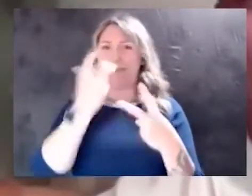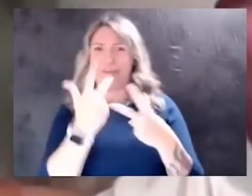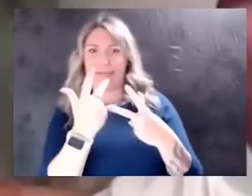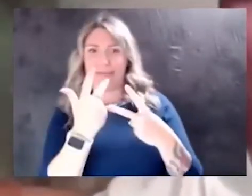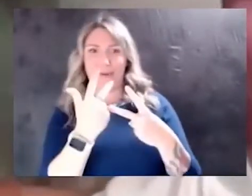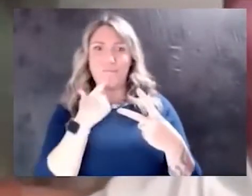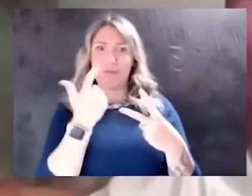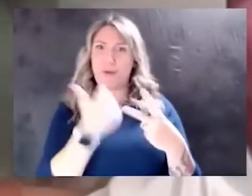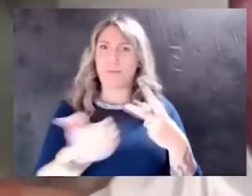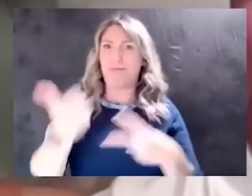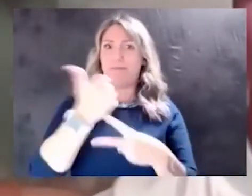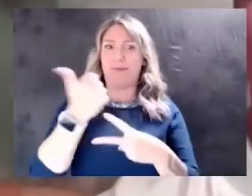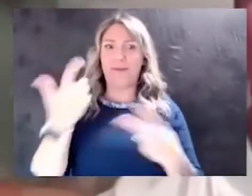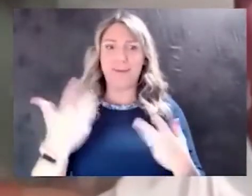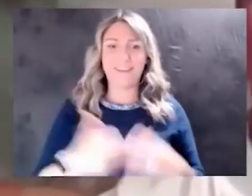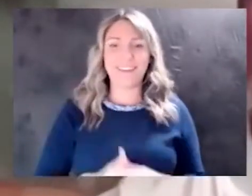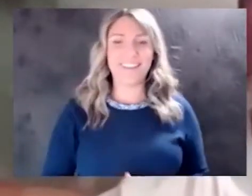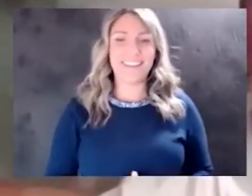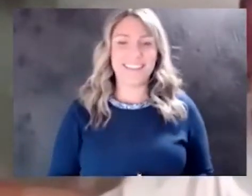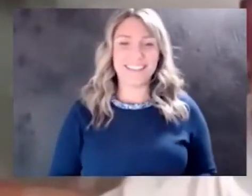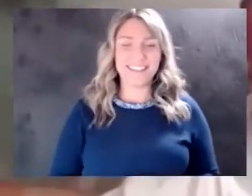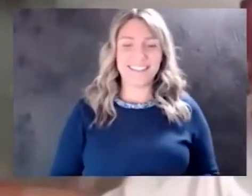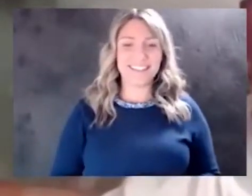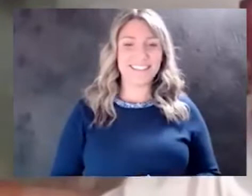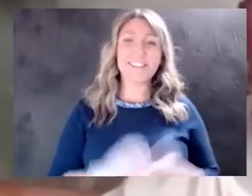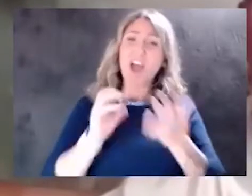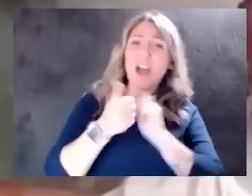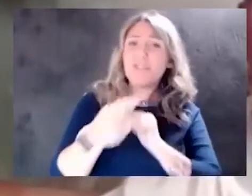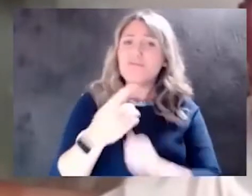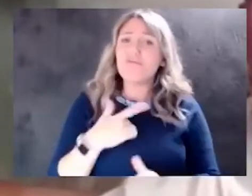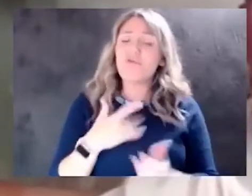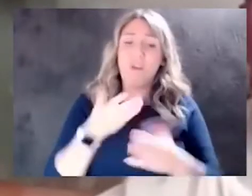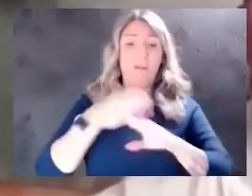Okay. So, how did you feel after you got vaccinated?